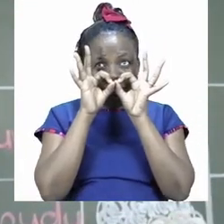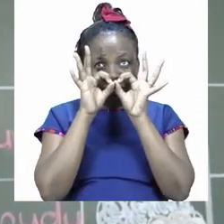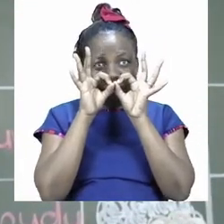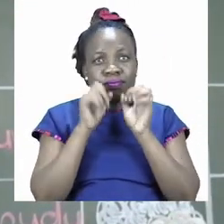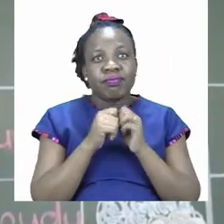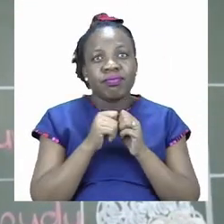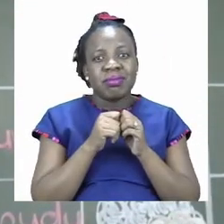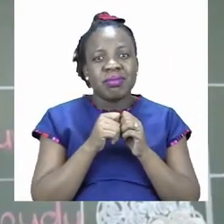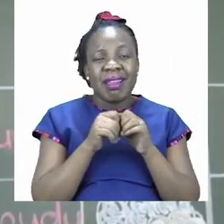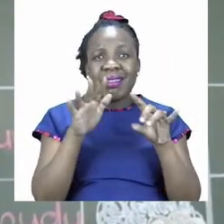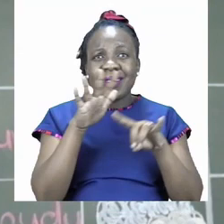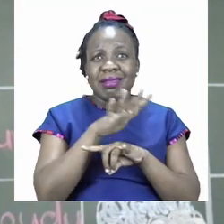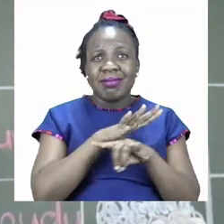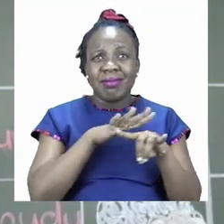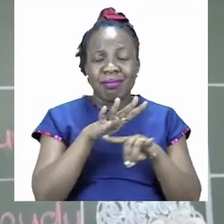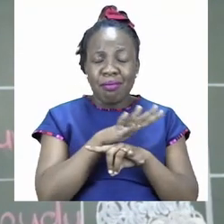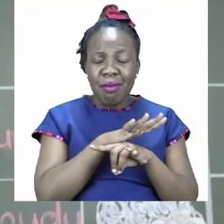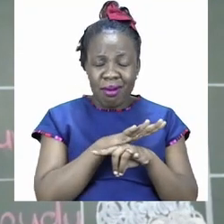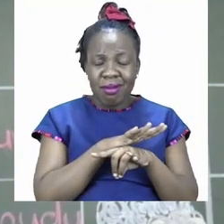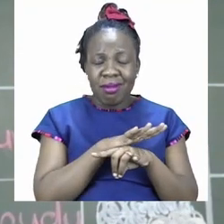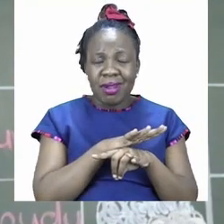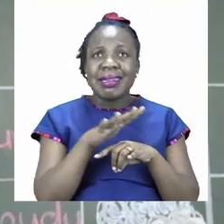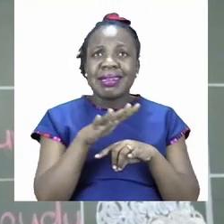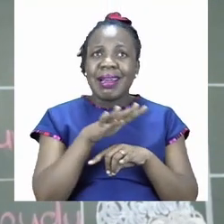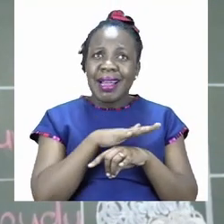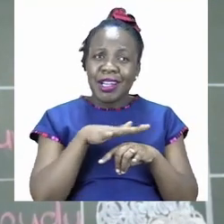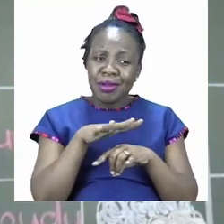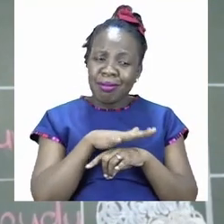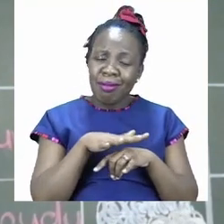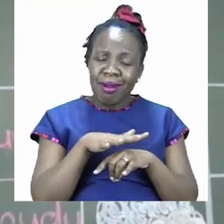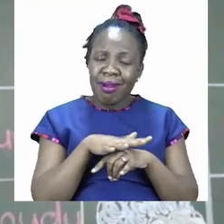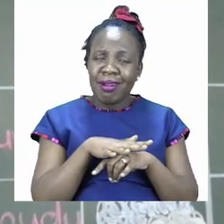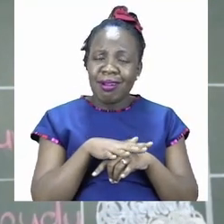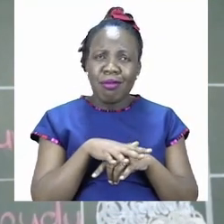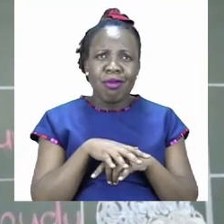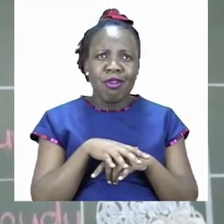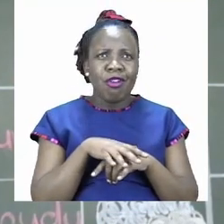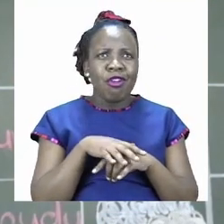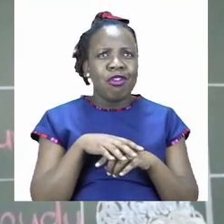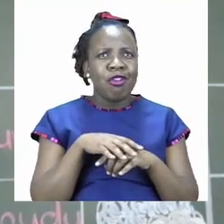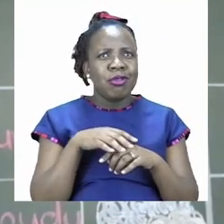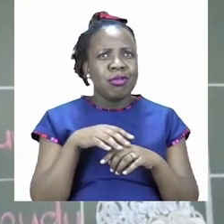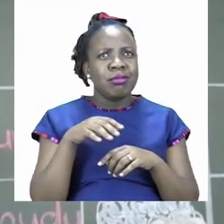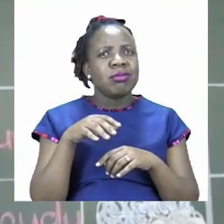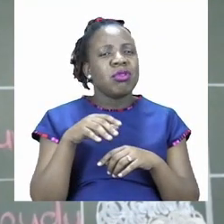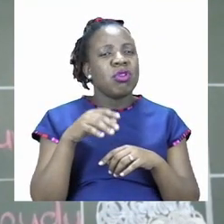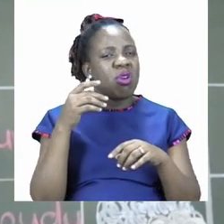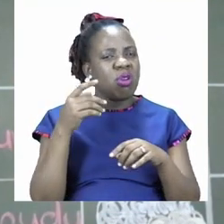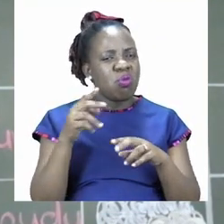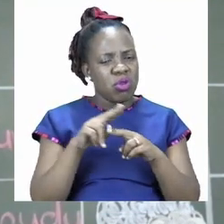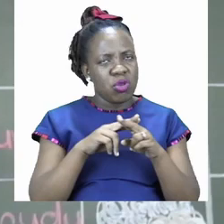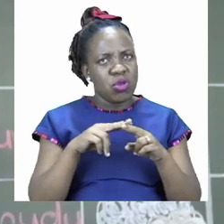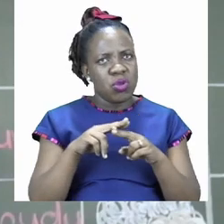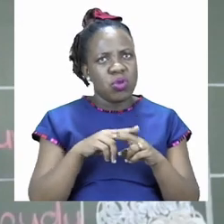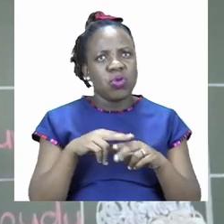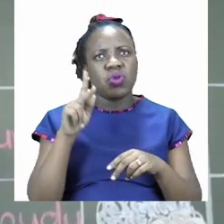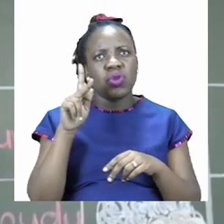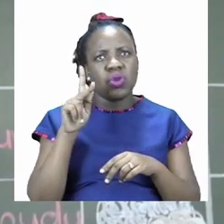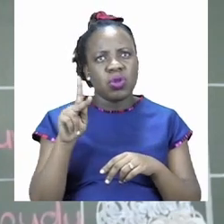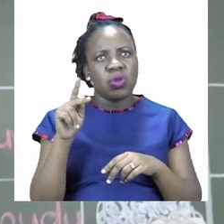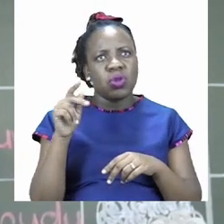an animal, and an animal, boys and girls, usually is put in kilograms.